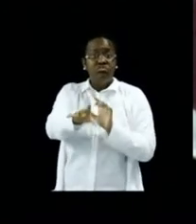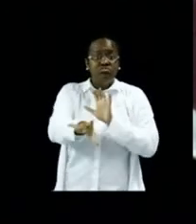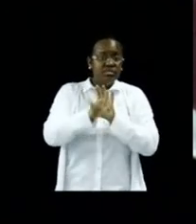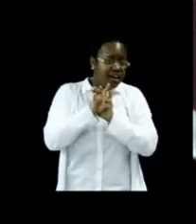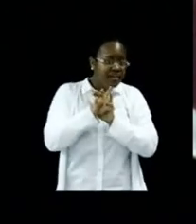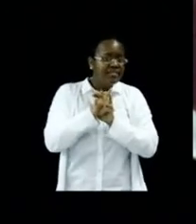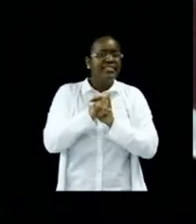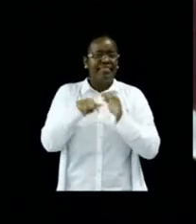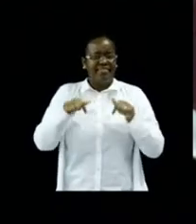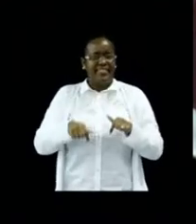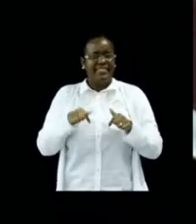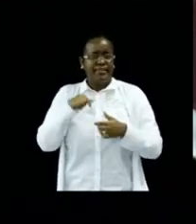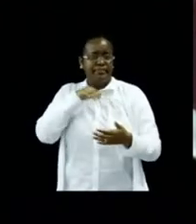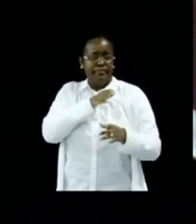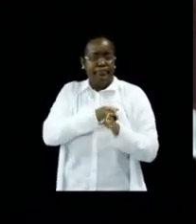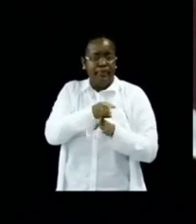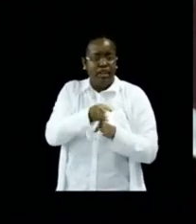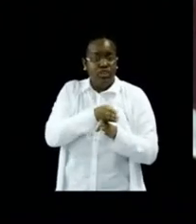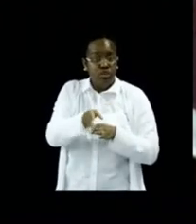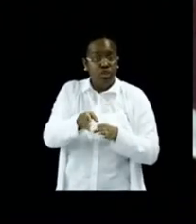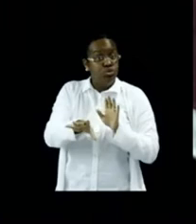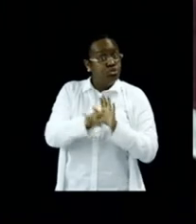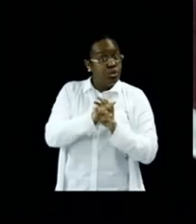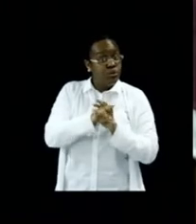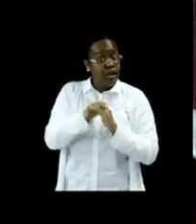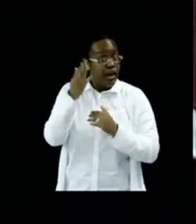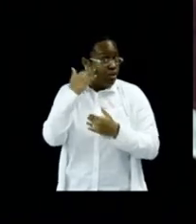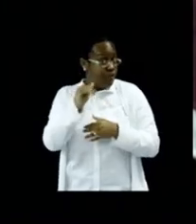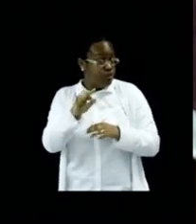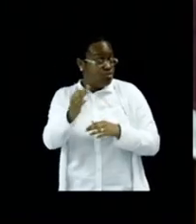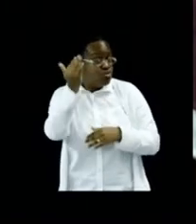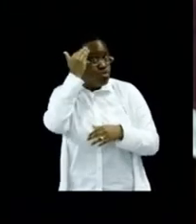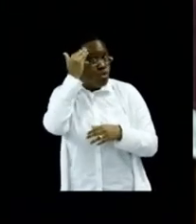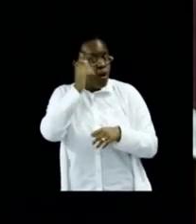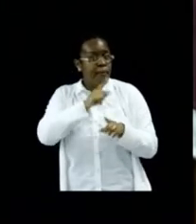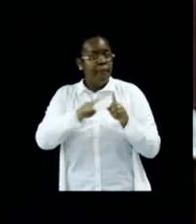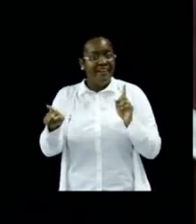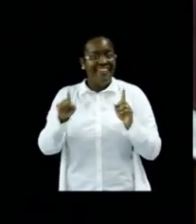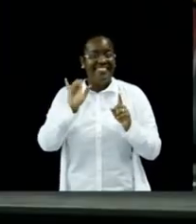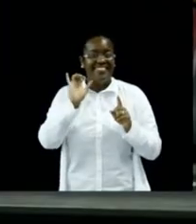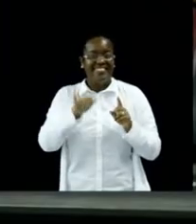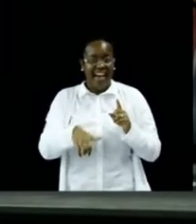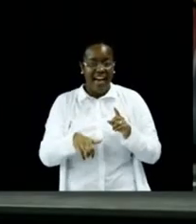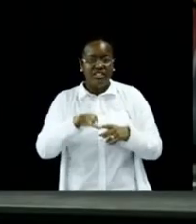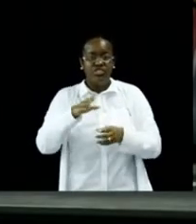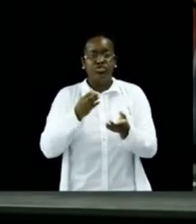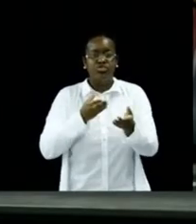Affairs. What you chose was, whether you knew it or not, was a life of service.